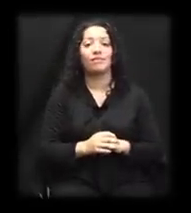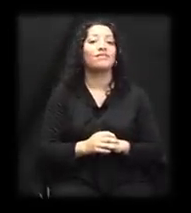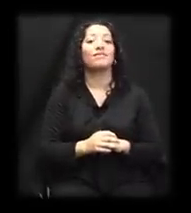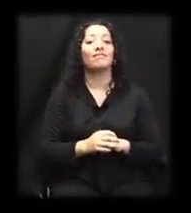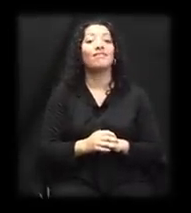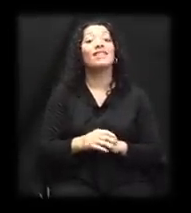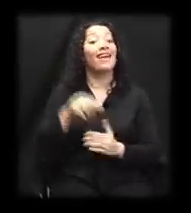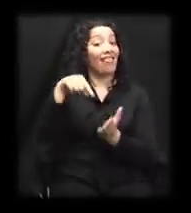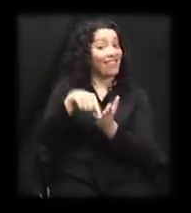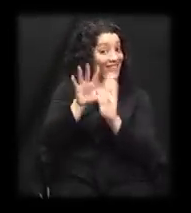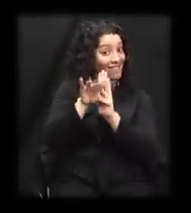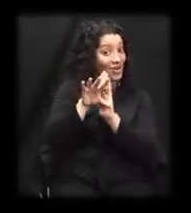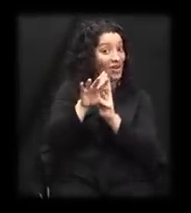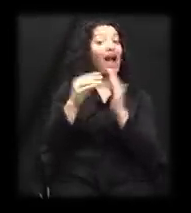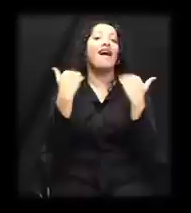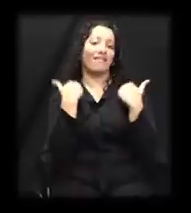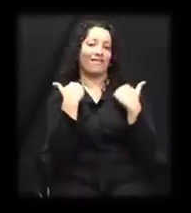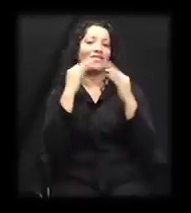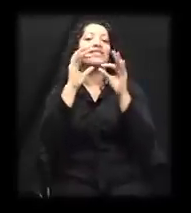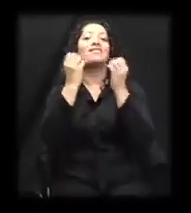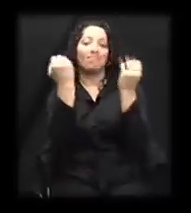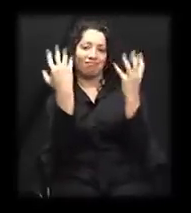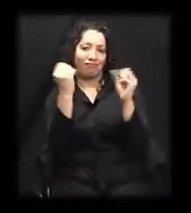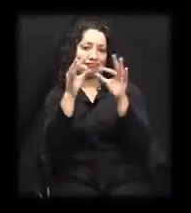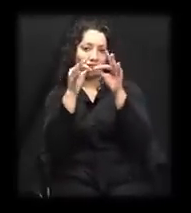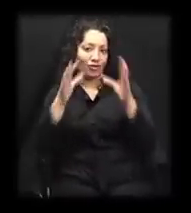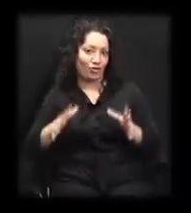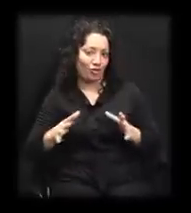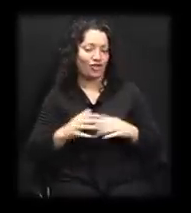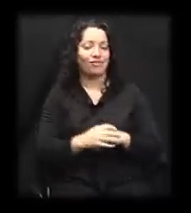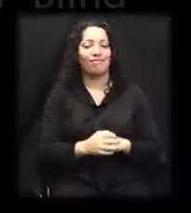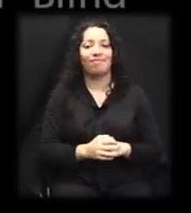This version includes a sign language interpreter.